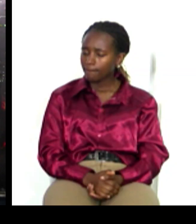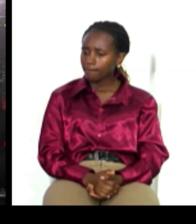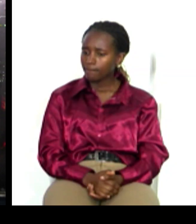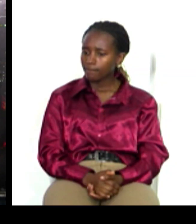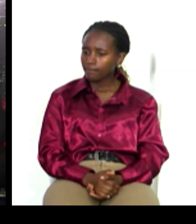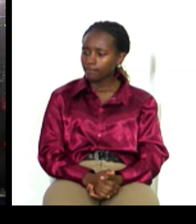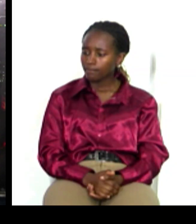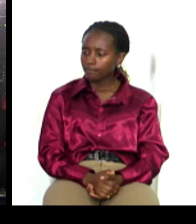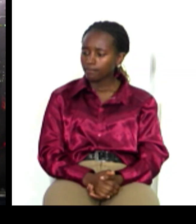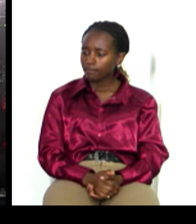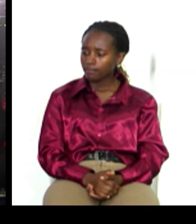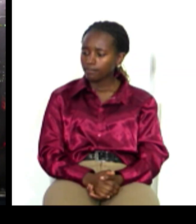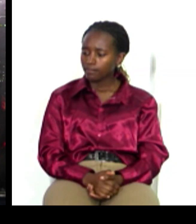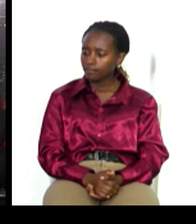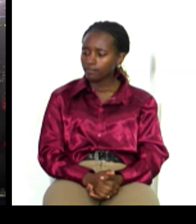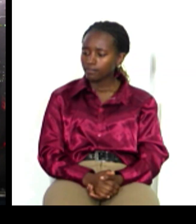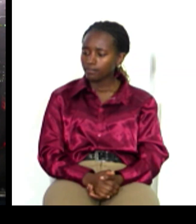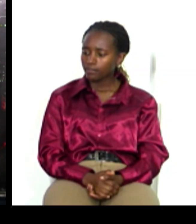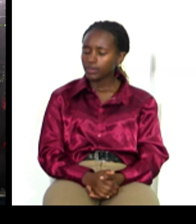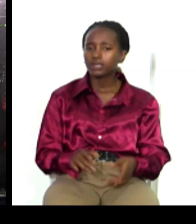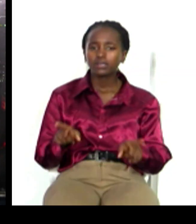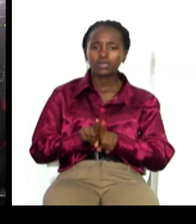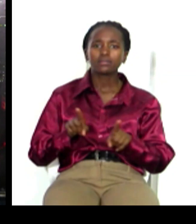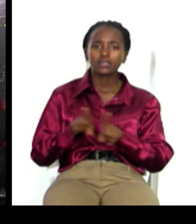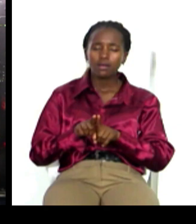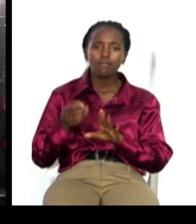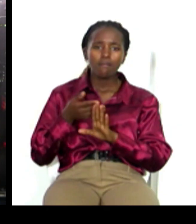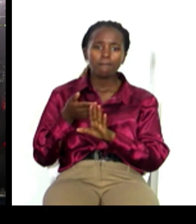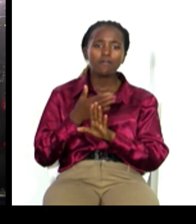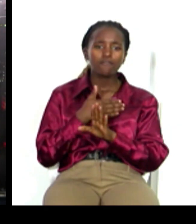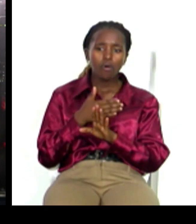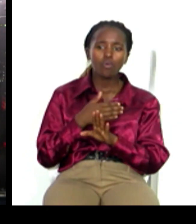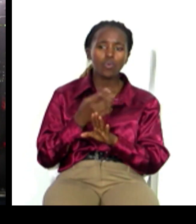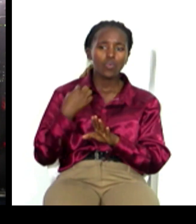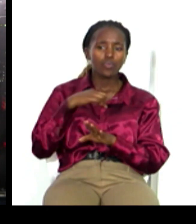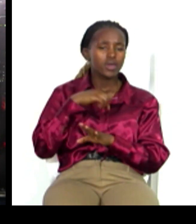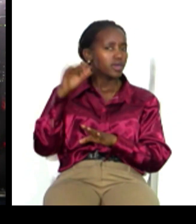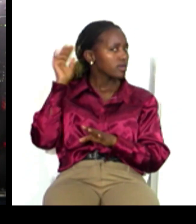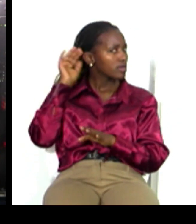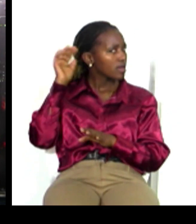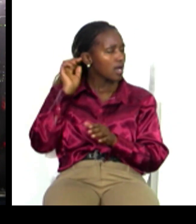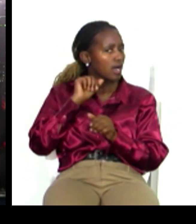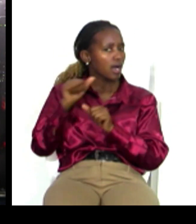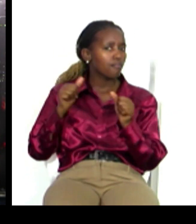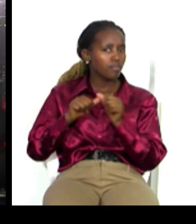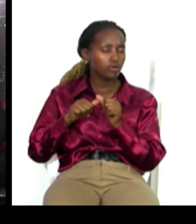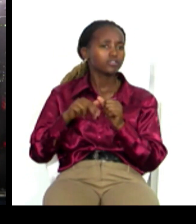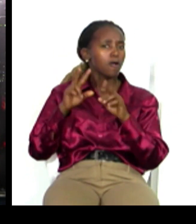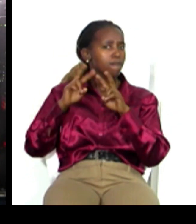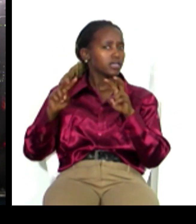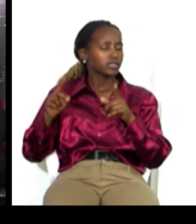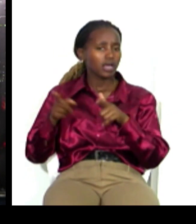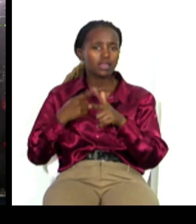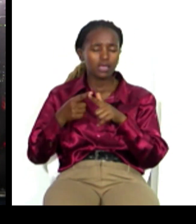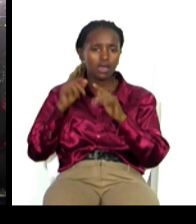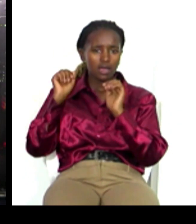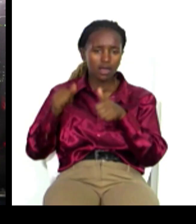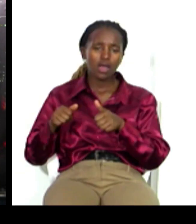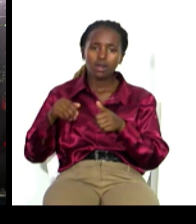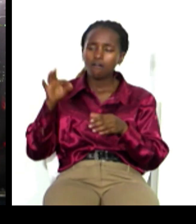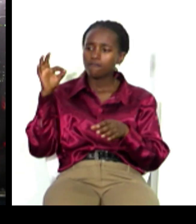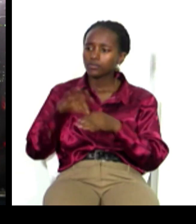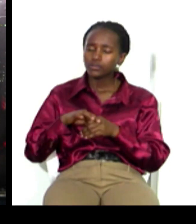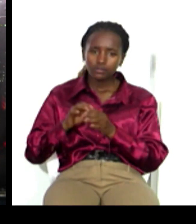of the Al-Shabaab issue, yeah, they used to be vetting. Okay, let me tell you something, John. Right. Remember the time that there was